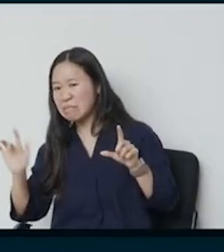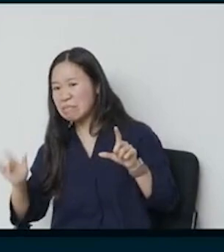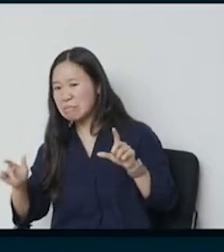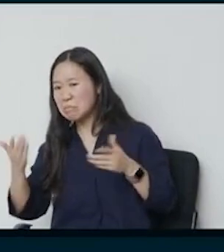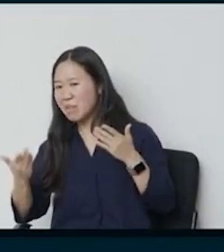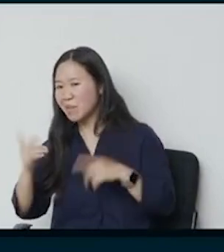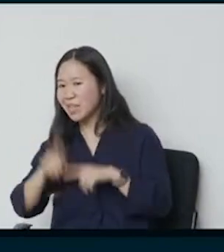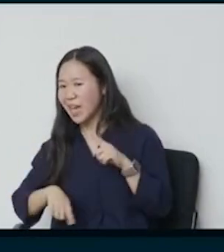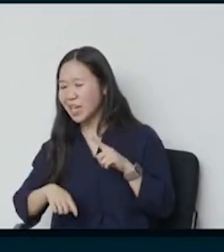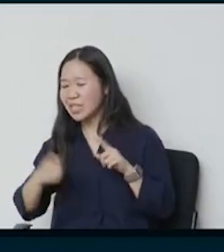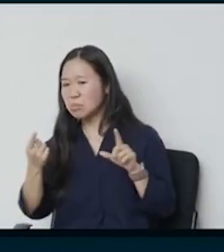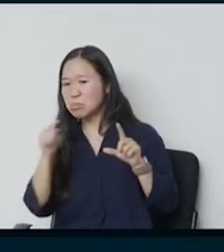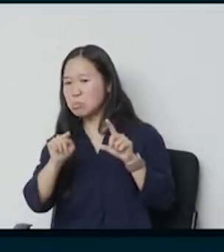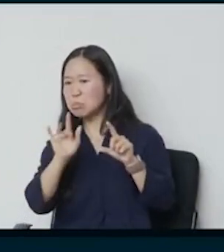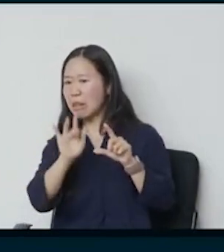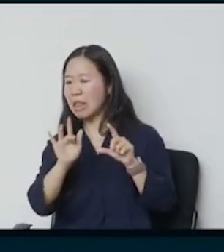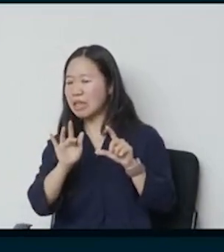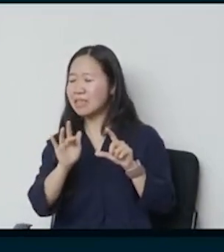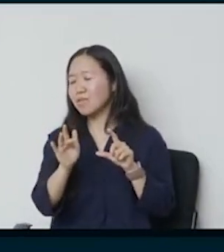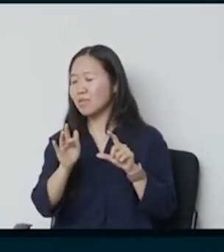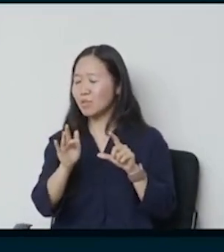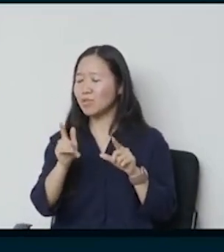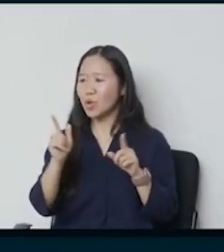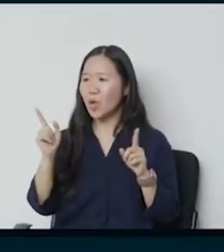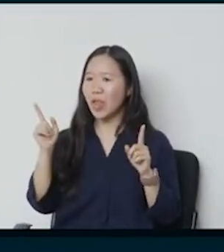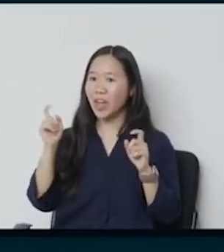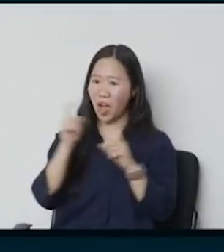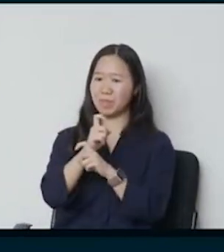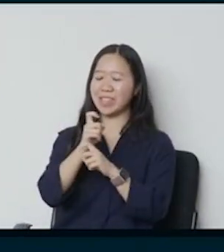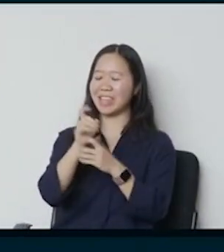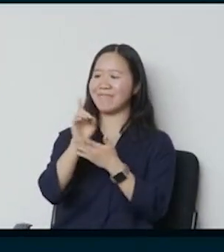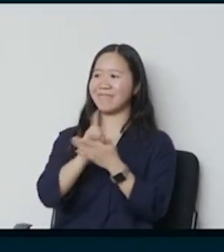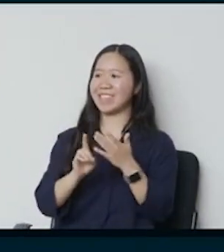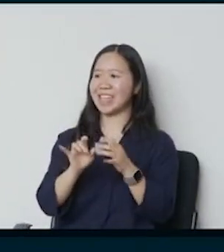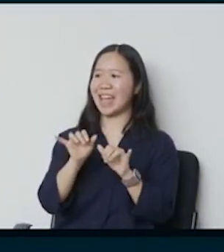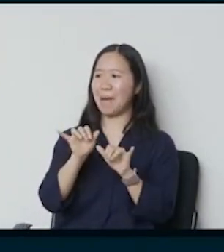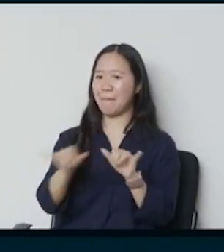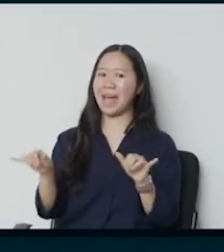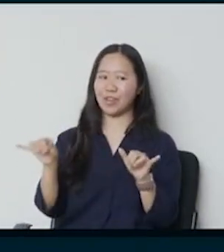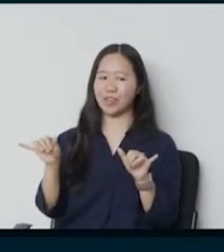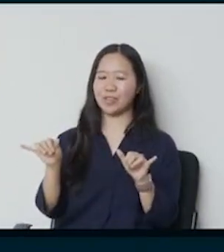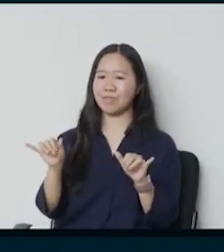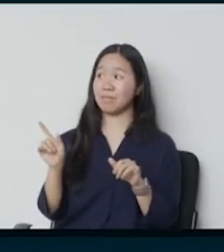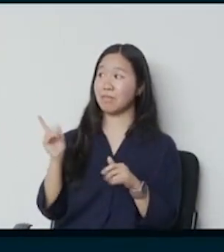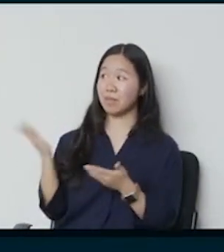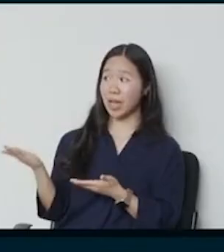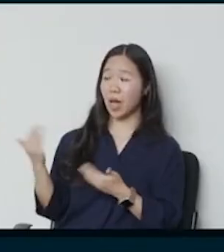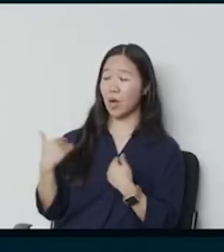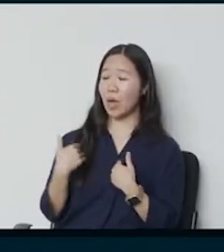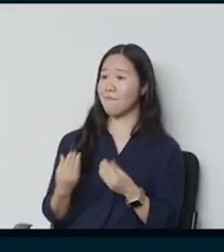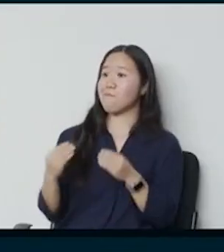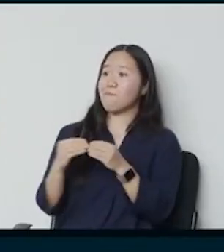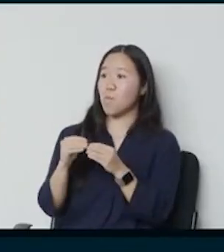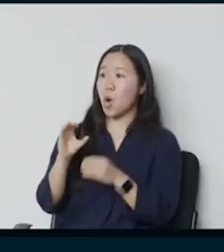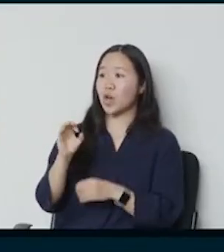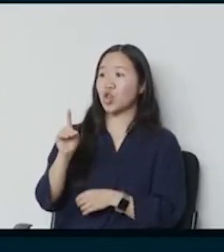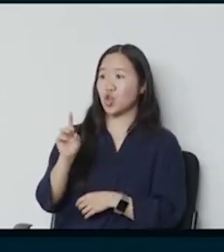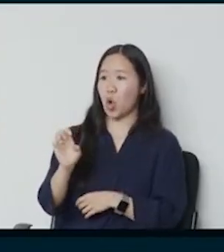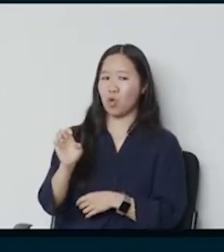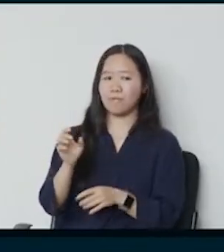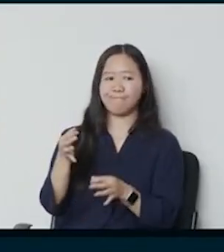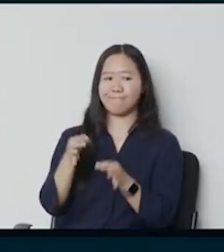three kind of more complex design patterns. Now here's a little bit more code and an even simpler